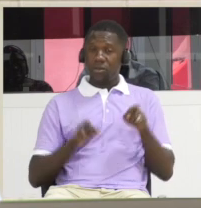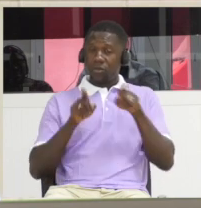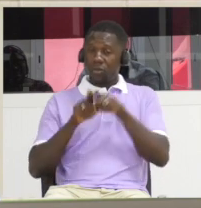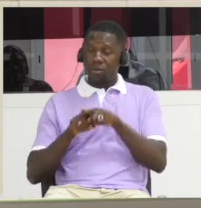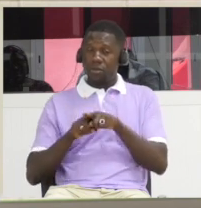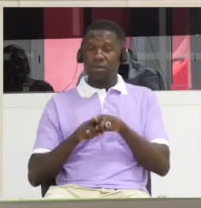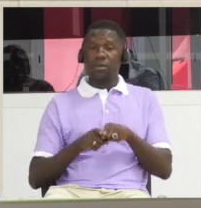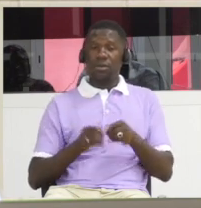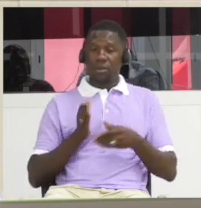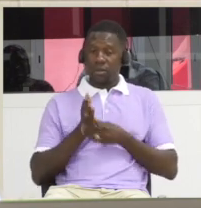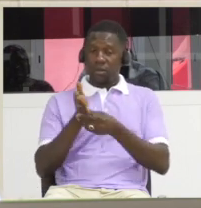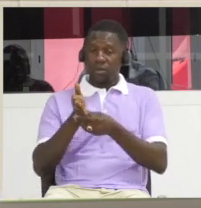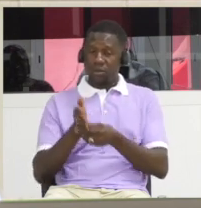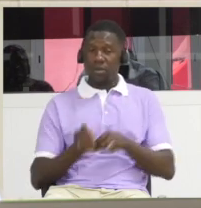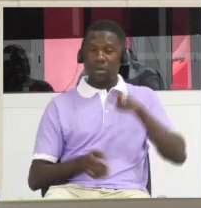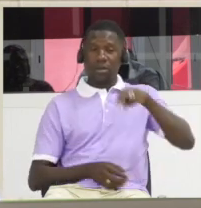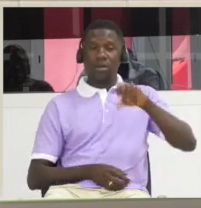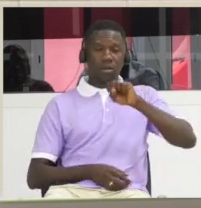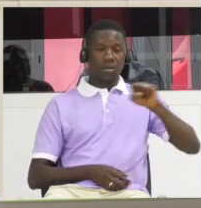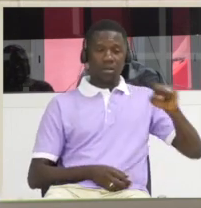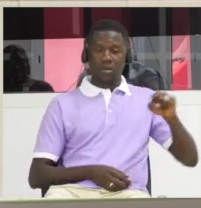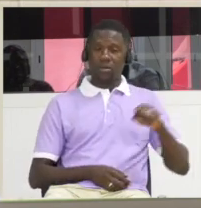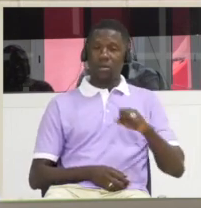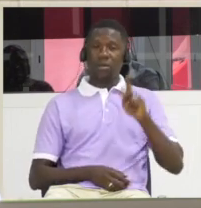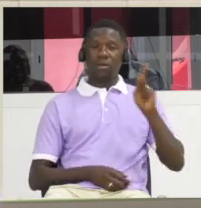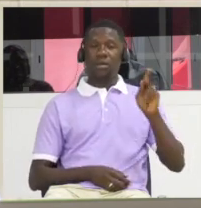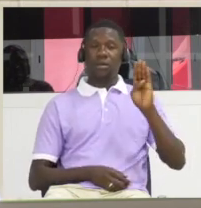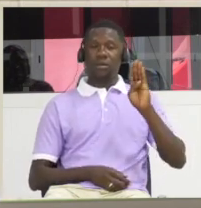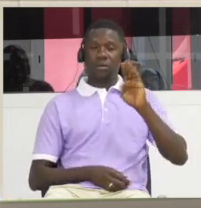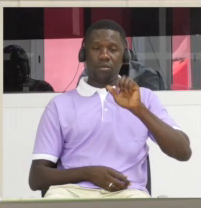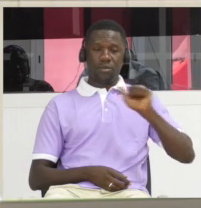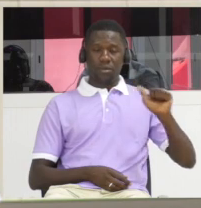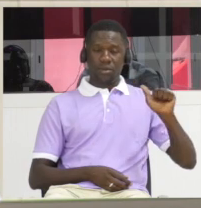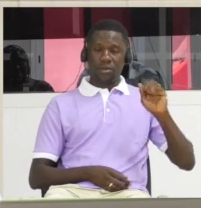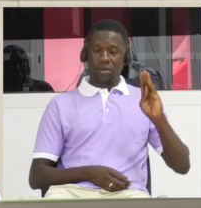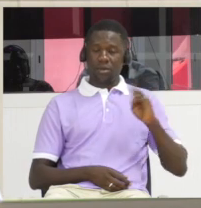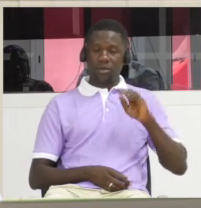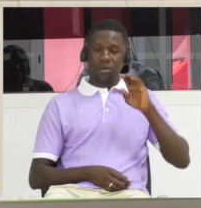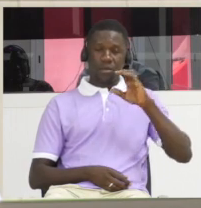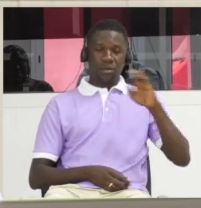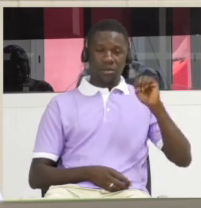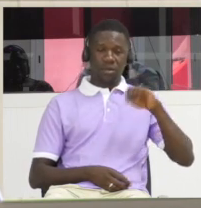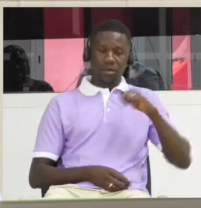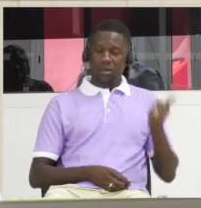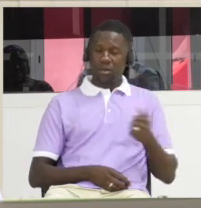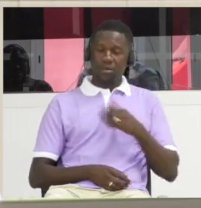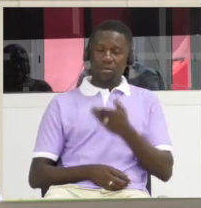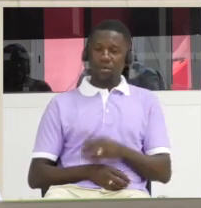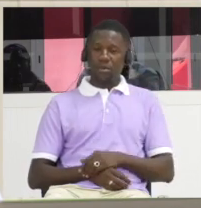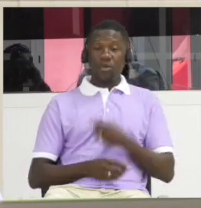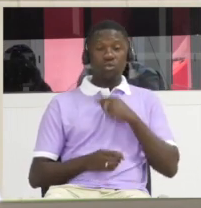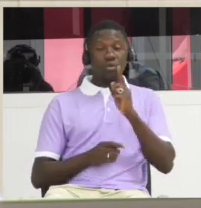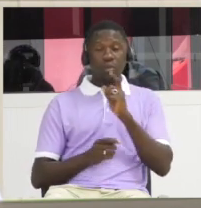Director General, NSS, Kebasise, and the security officer. Then someone suggested that we should pass